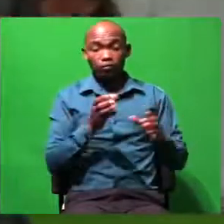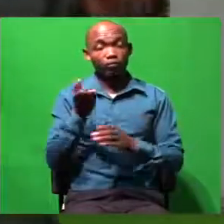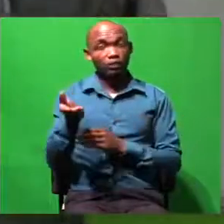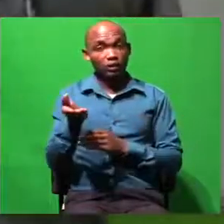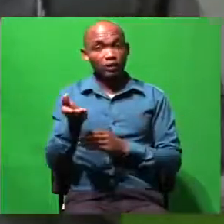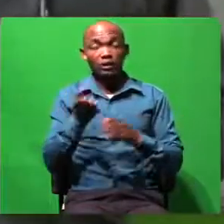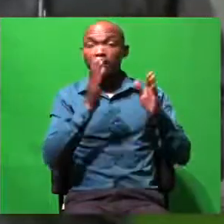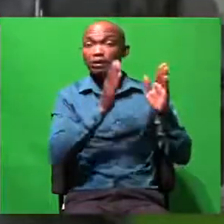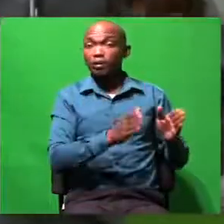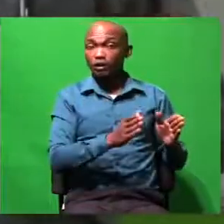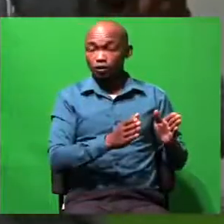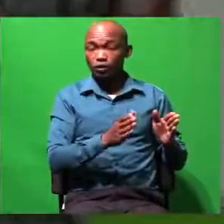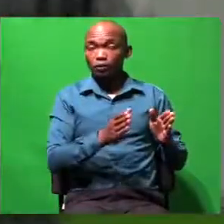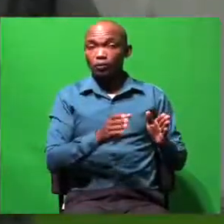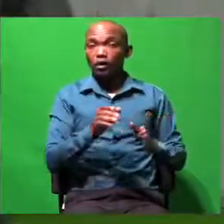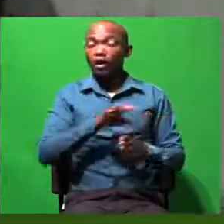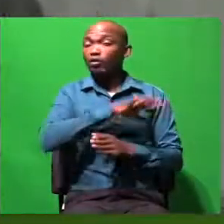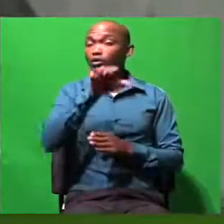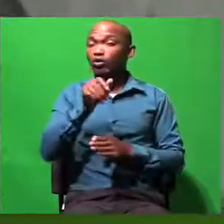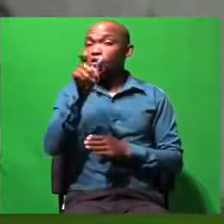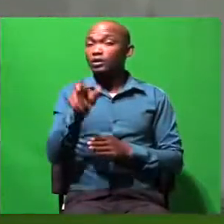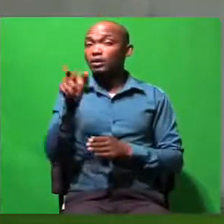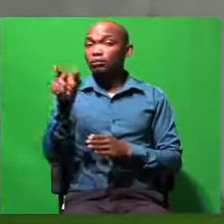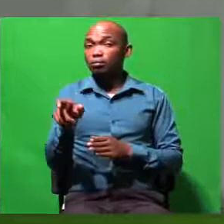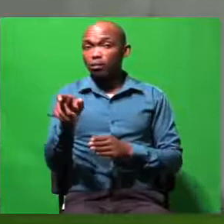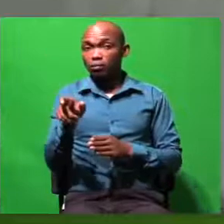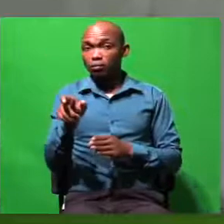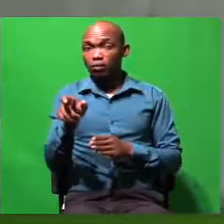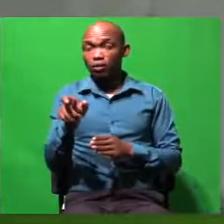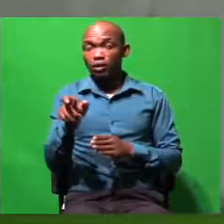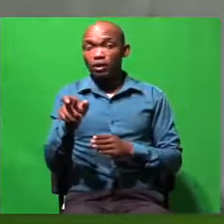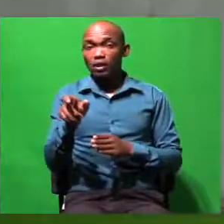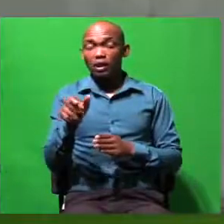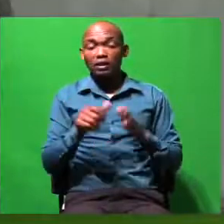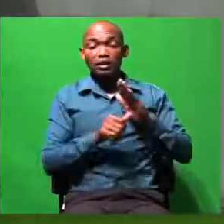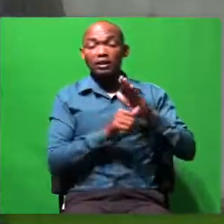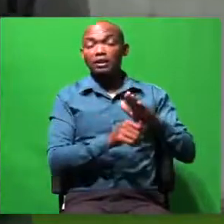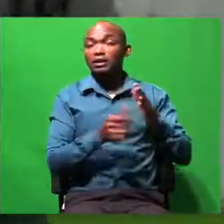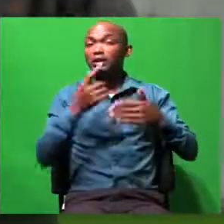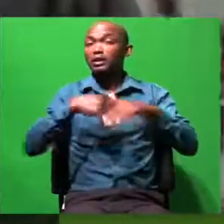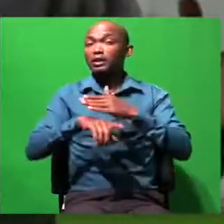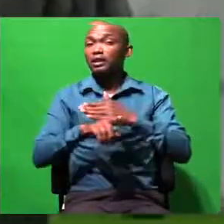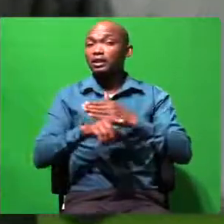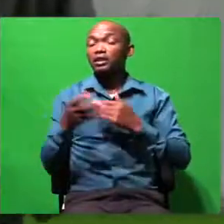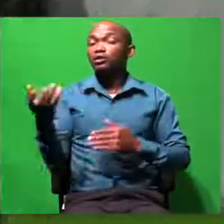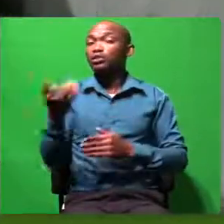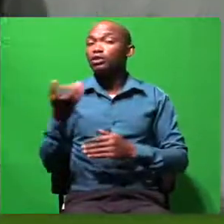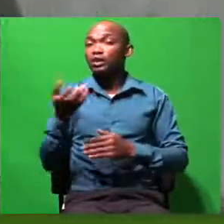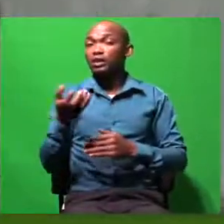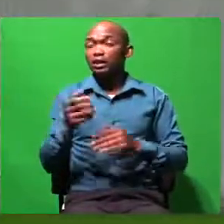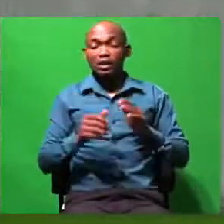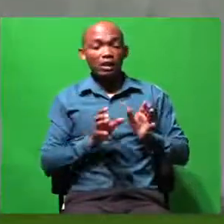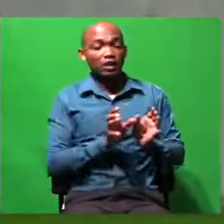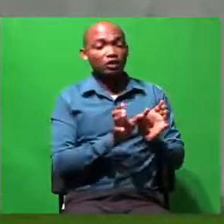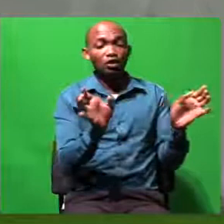special group, those people are neglected in the societies. In many times you can see they are neglected, they are